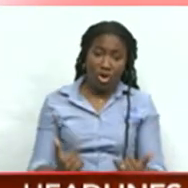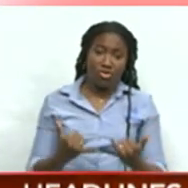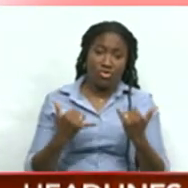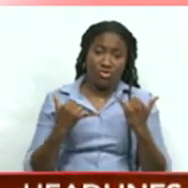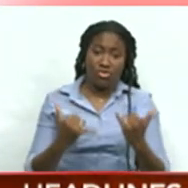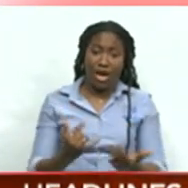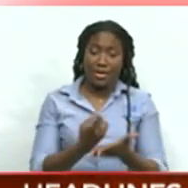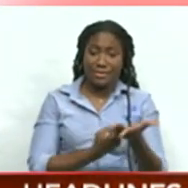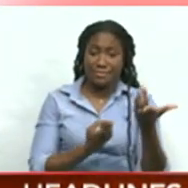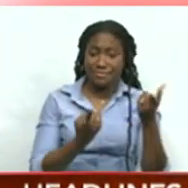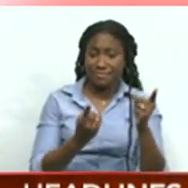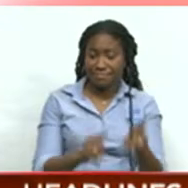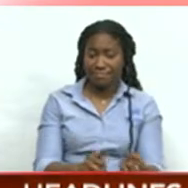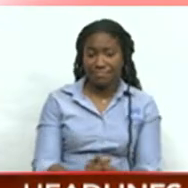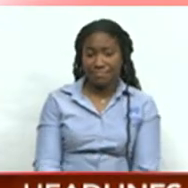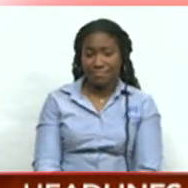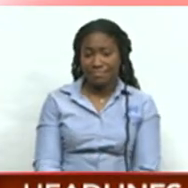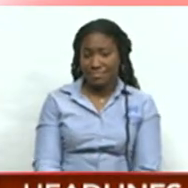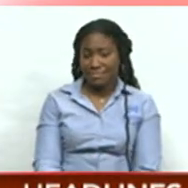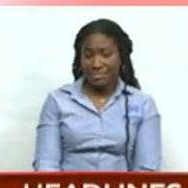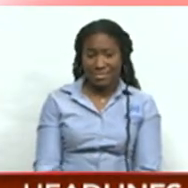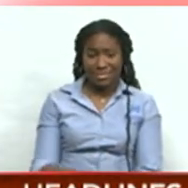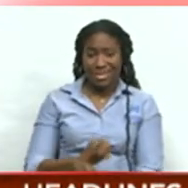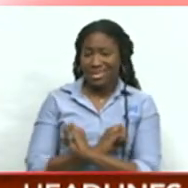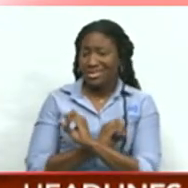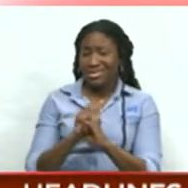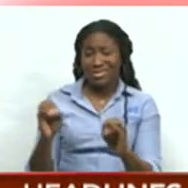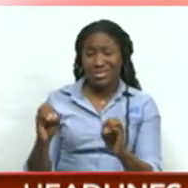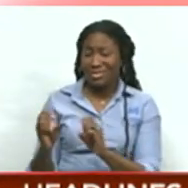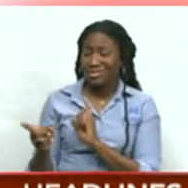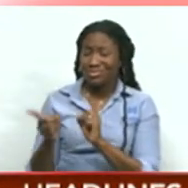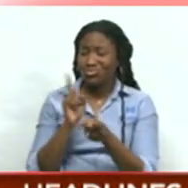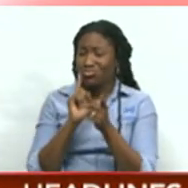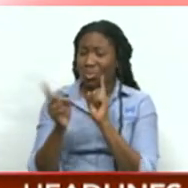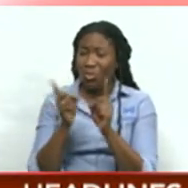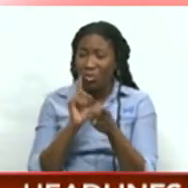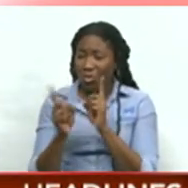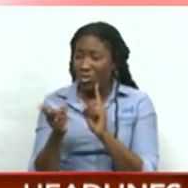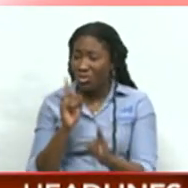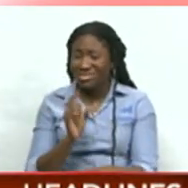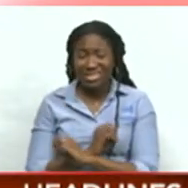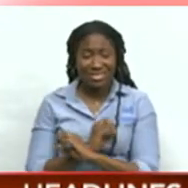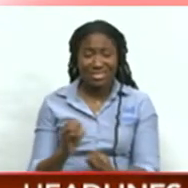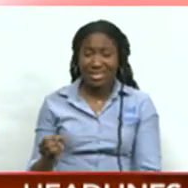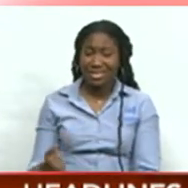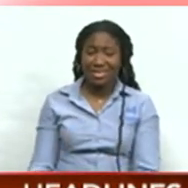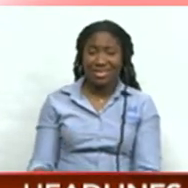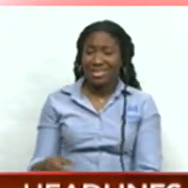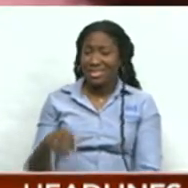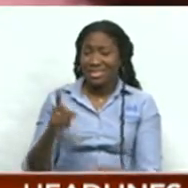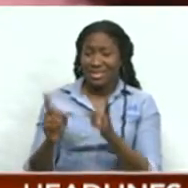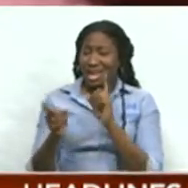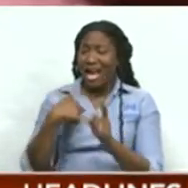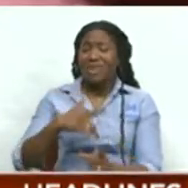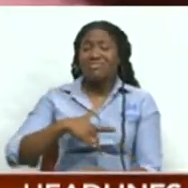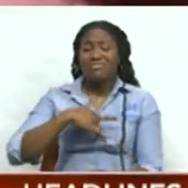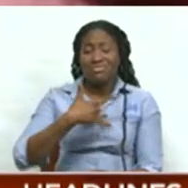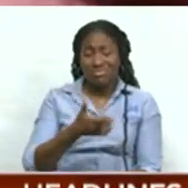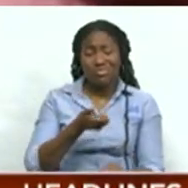situation. Like, no talk, nothing. In my eyes, that is negligence. It's